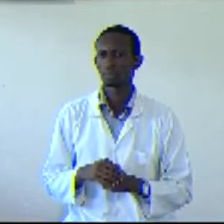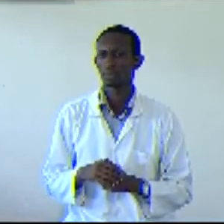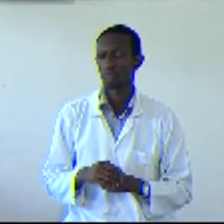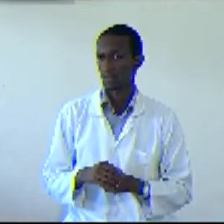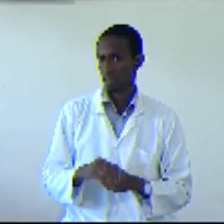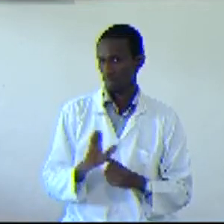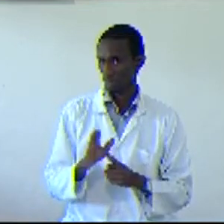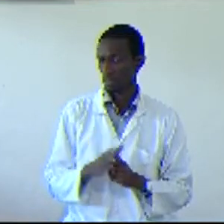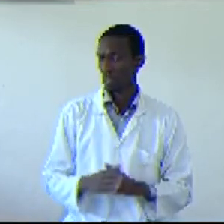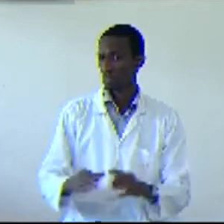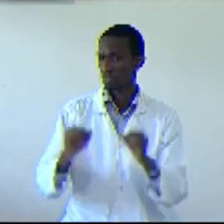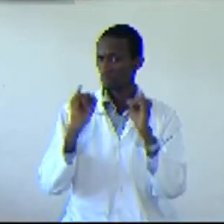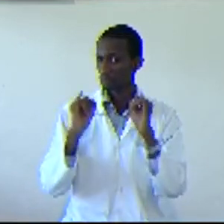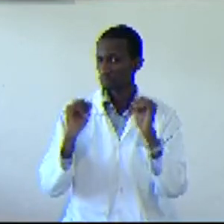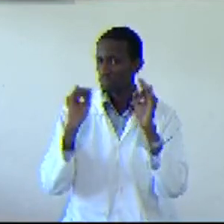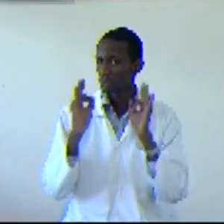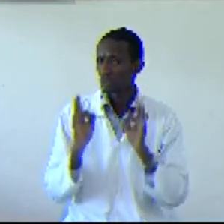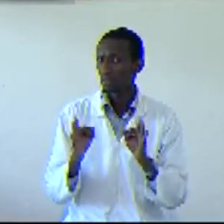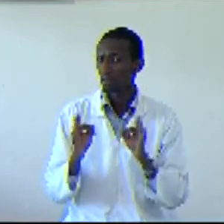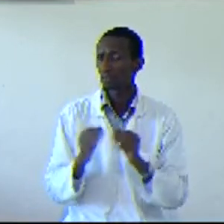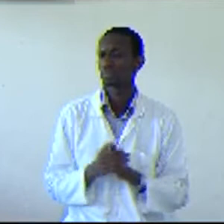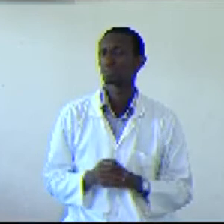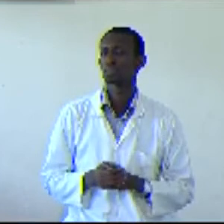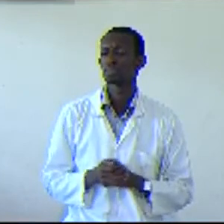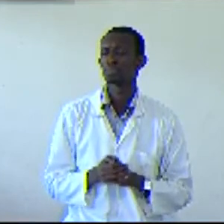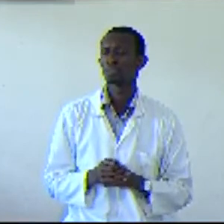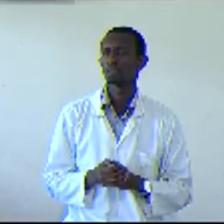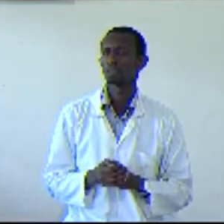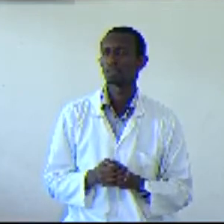if they have